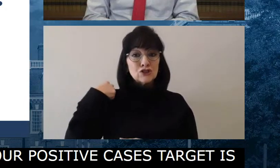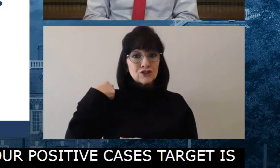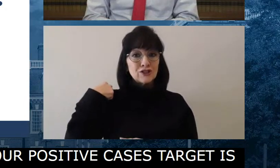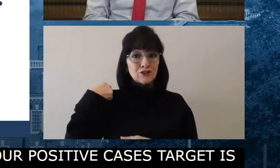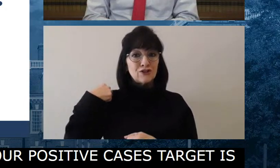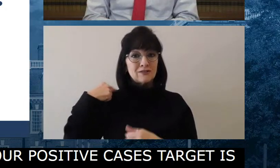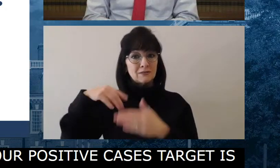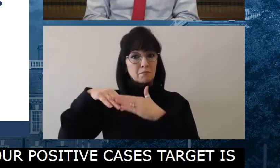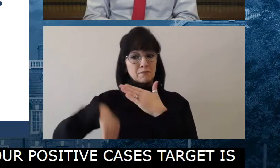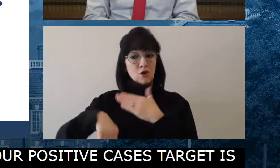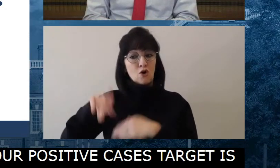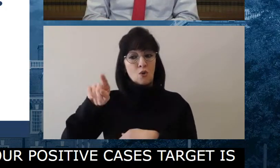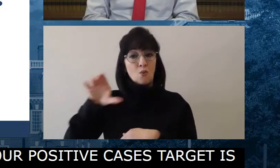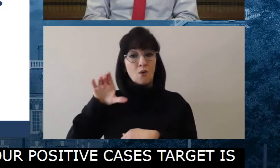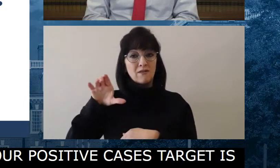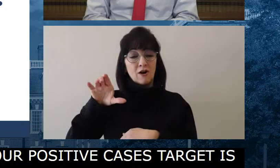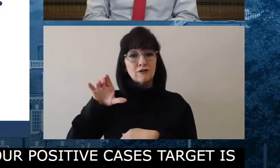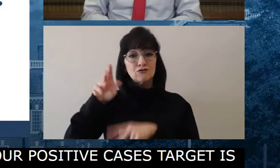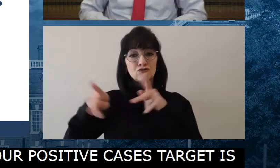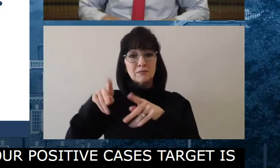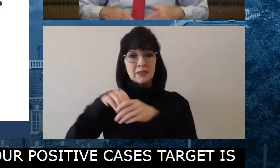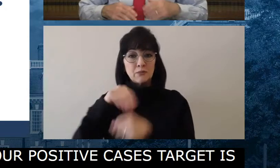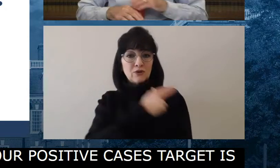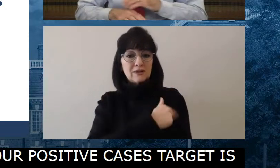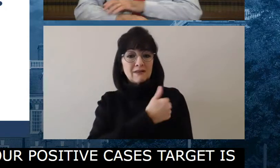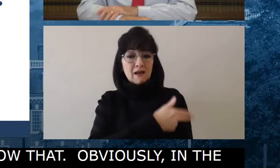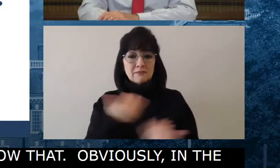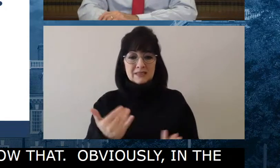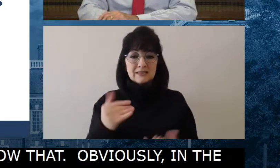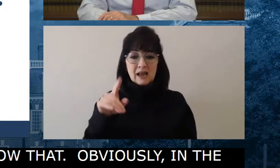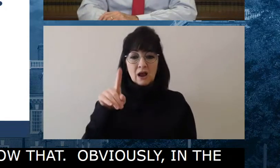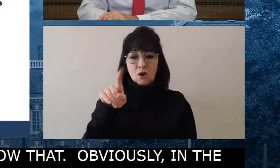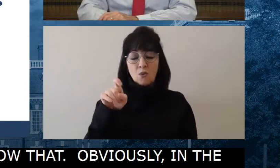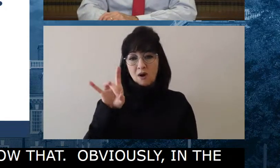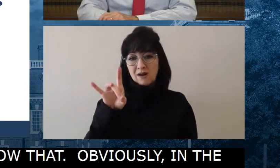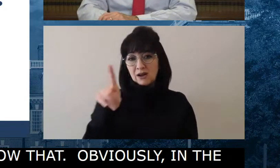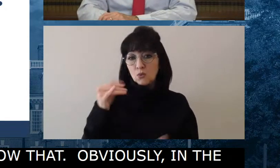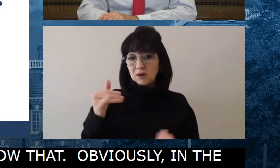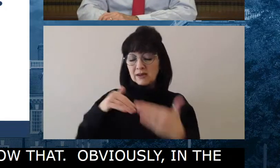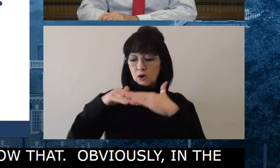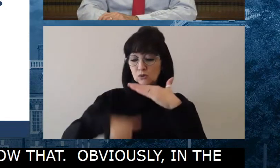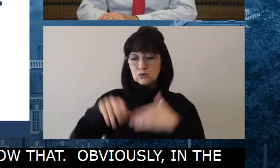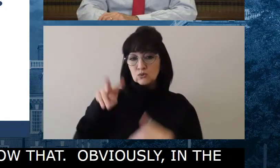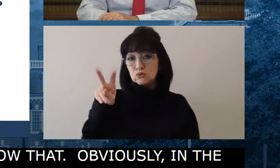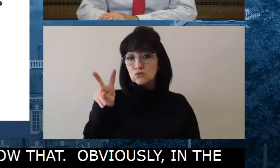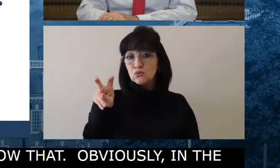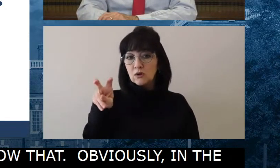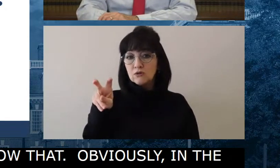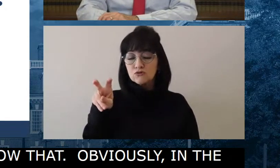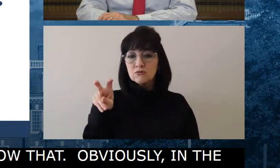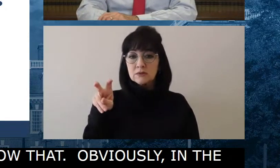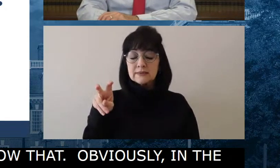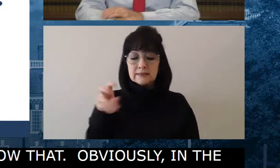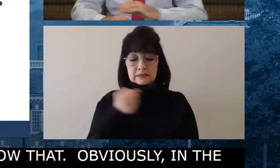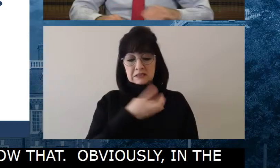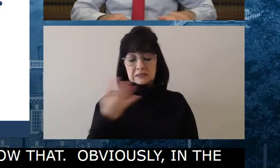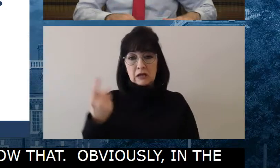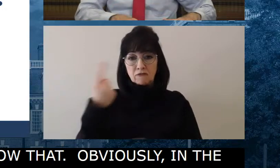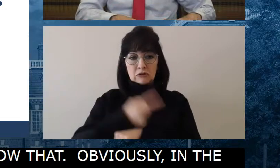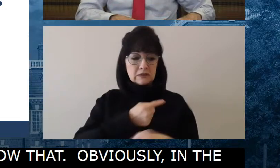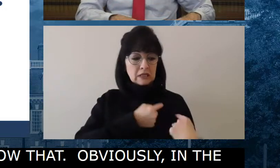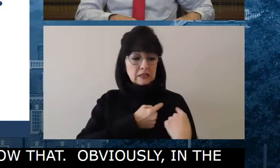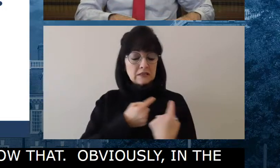that's one of the objectives that we have. We're under 200 and have been for several days now with respect